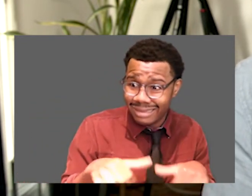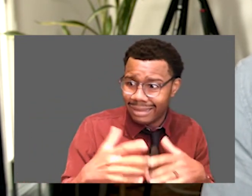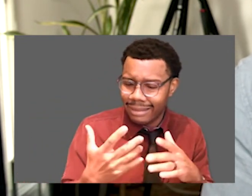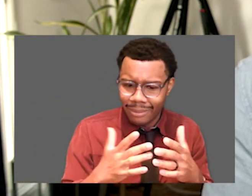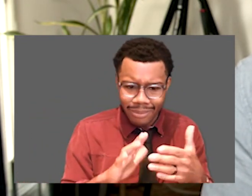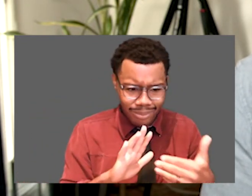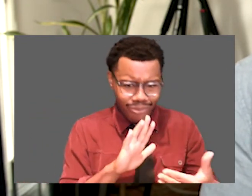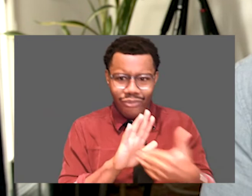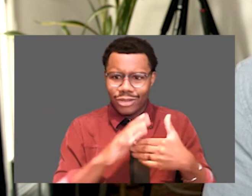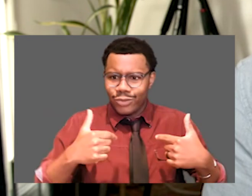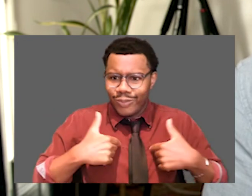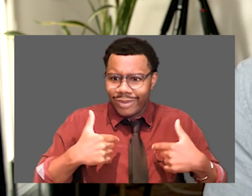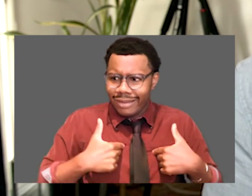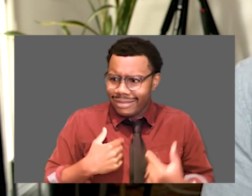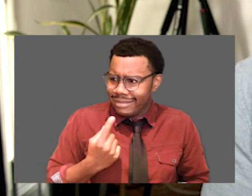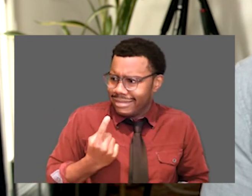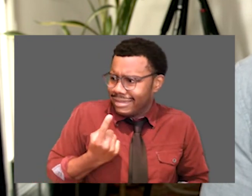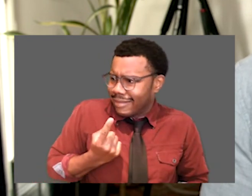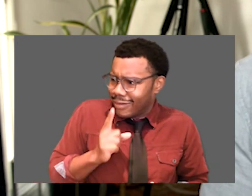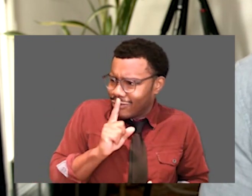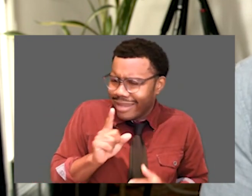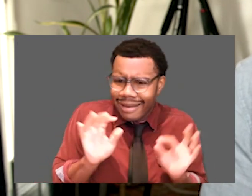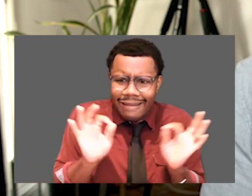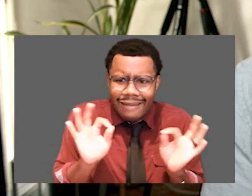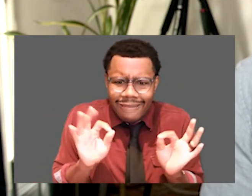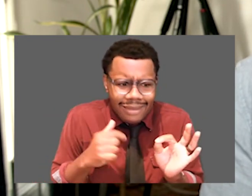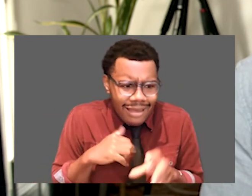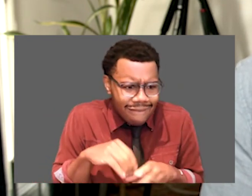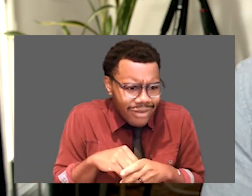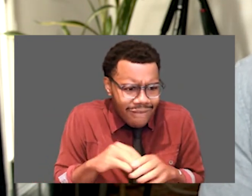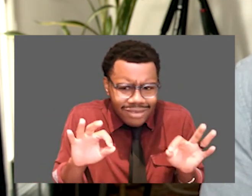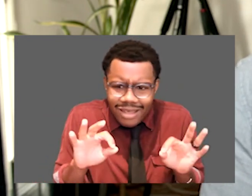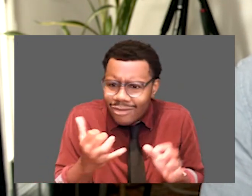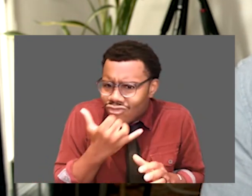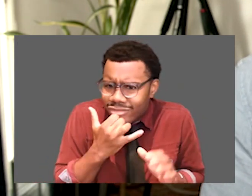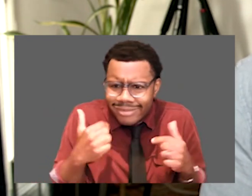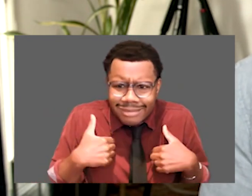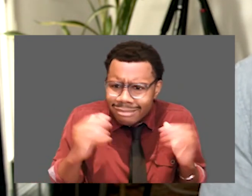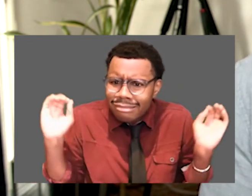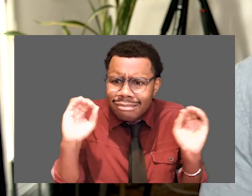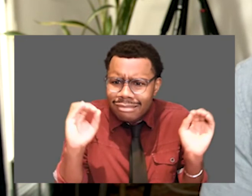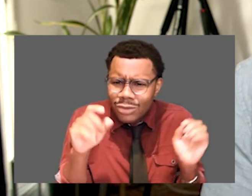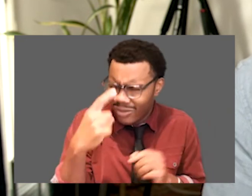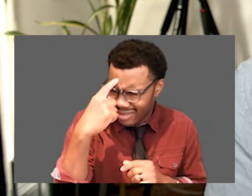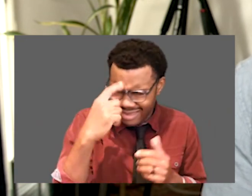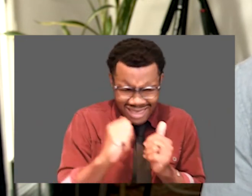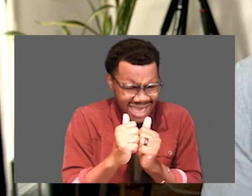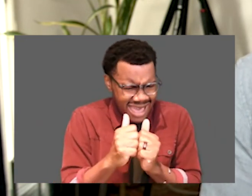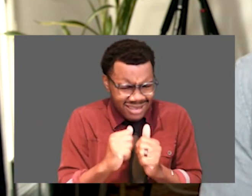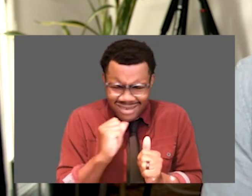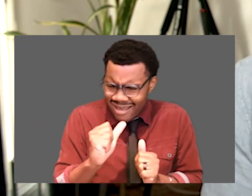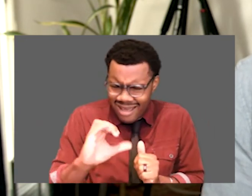personal, so innocent. How could this be a crime? You think over and